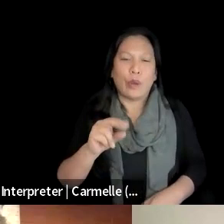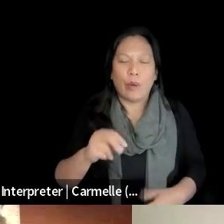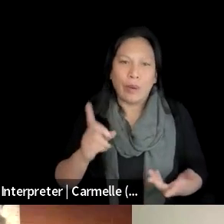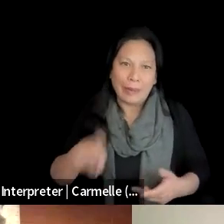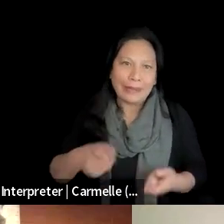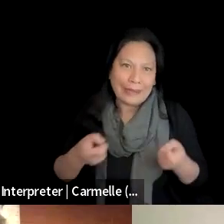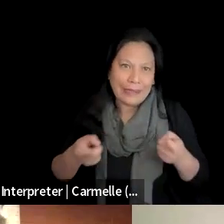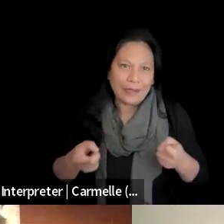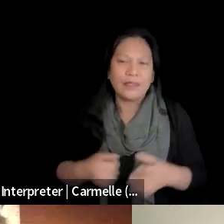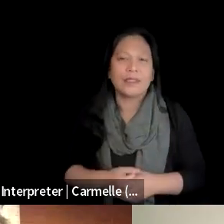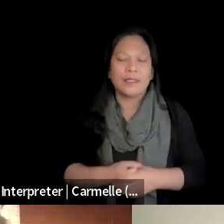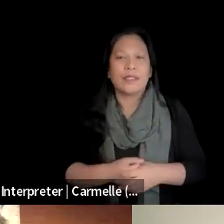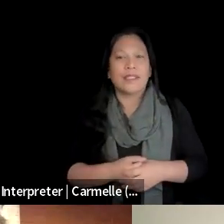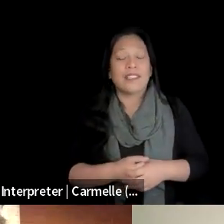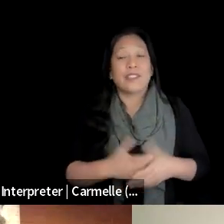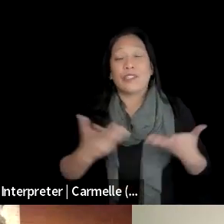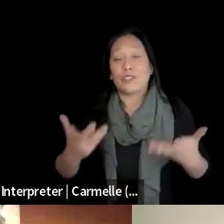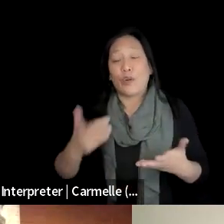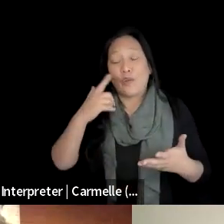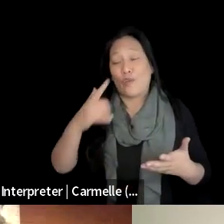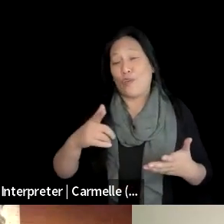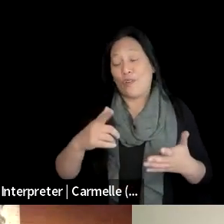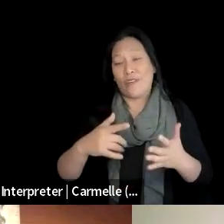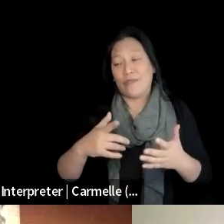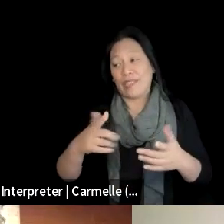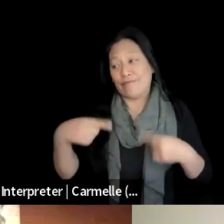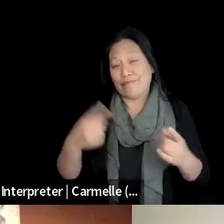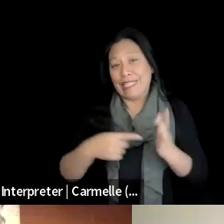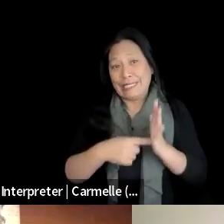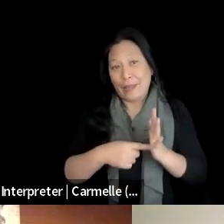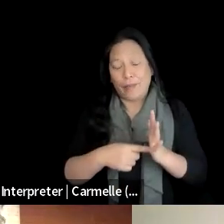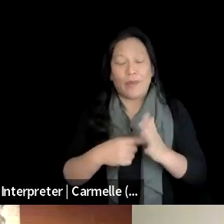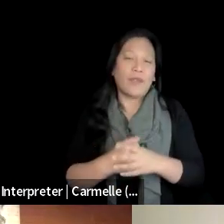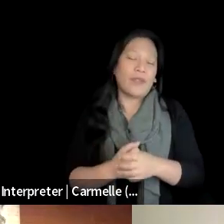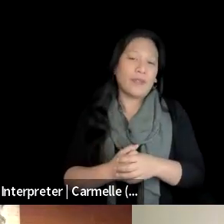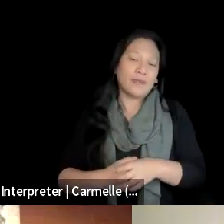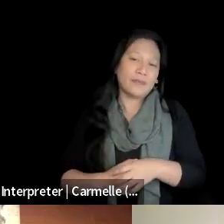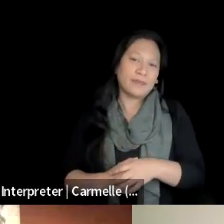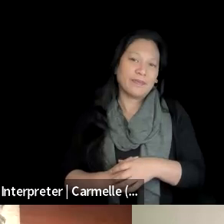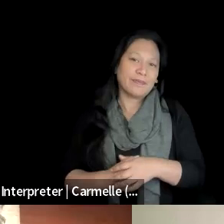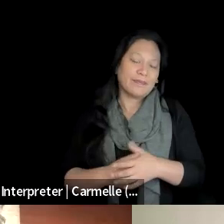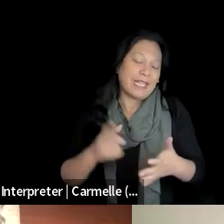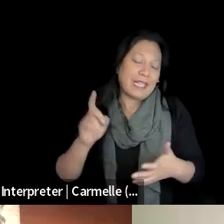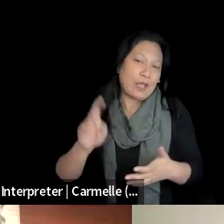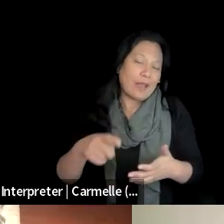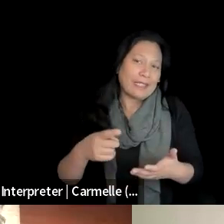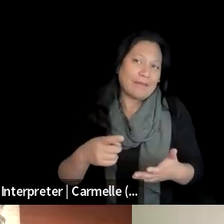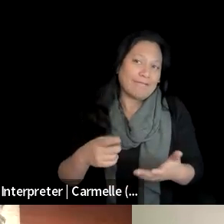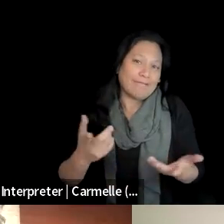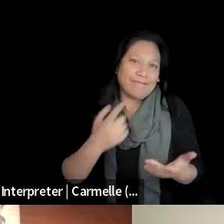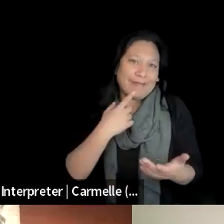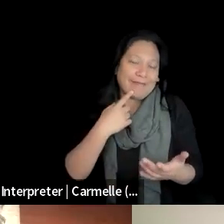the sort of medium-sized examples that you're looking for. There are like you kind of have to call the audible in the moment, right? Because